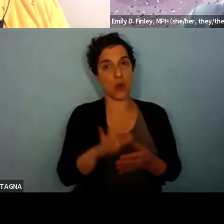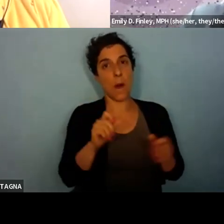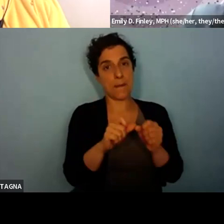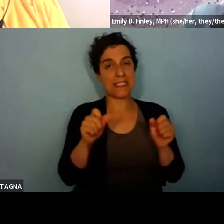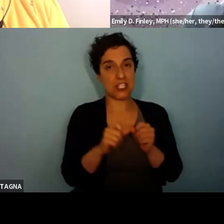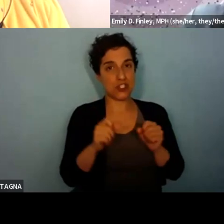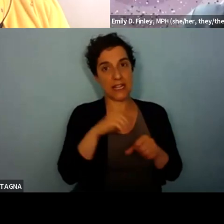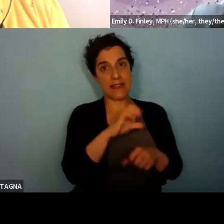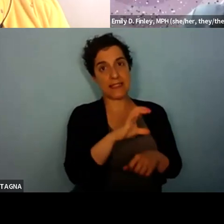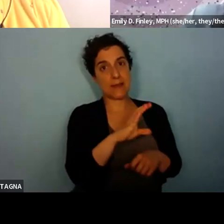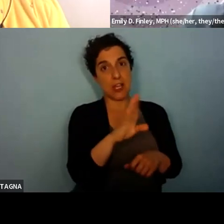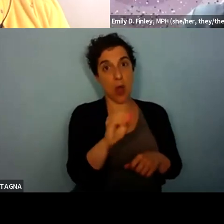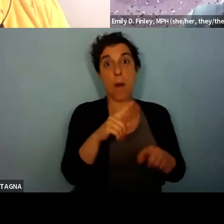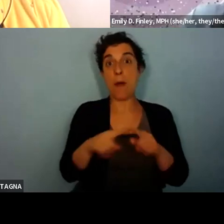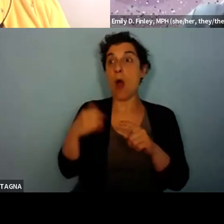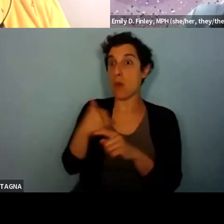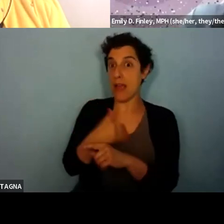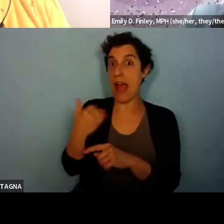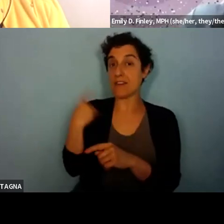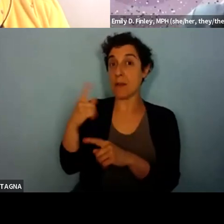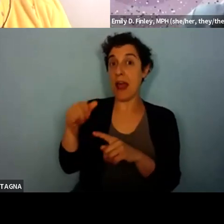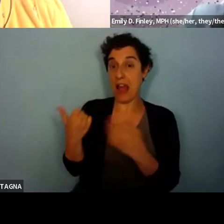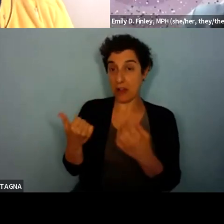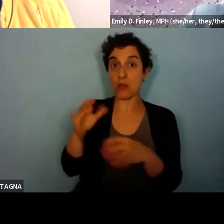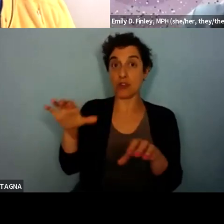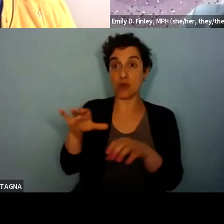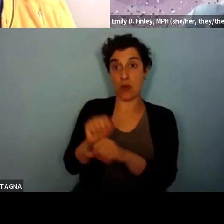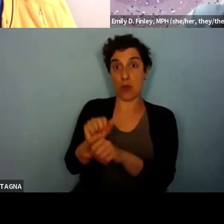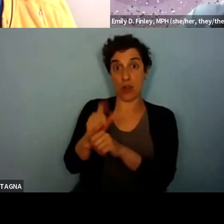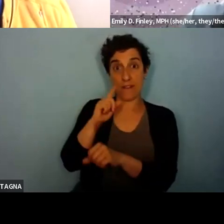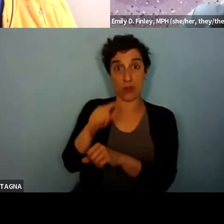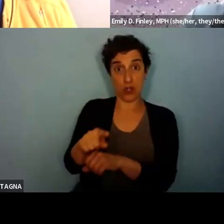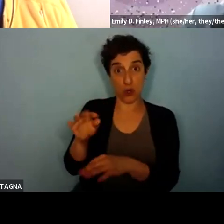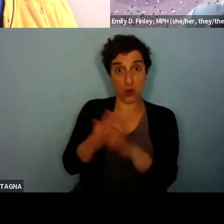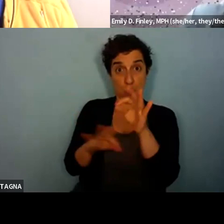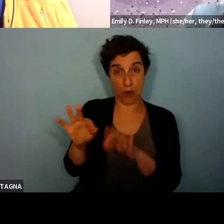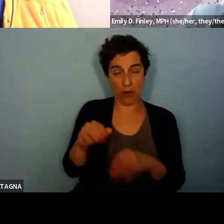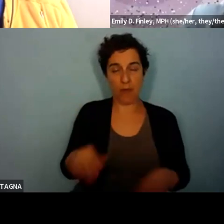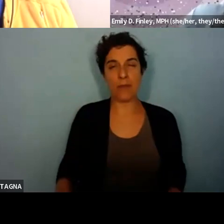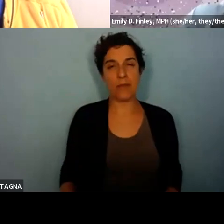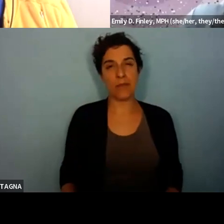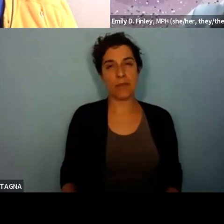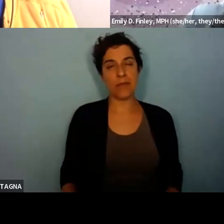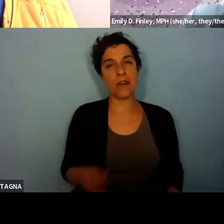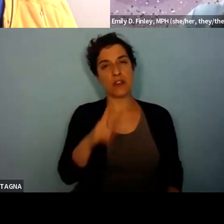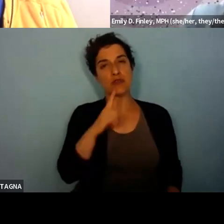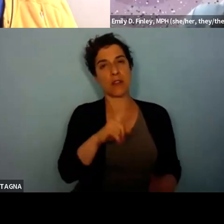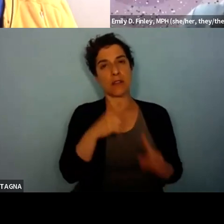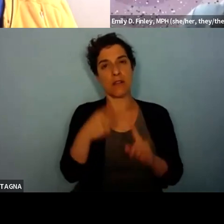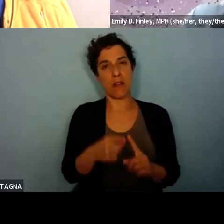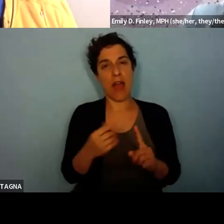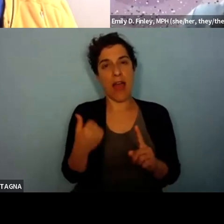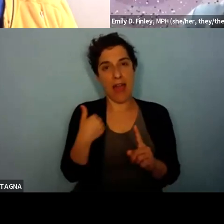but we have somebody over here that will do that work for you. Like those are things that it's really about having